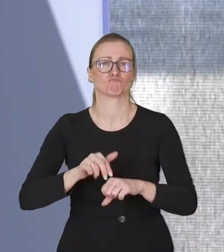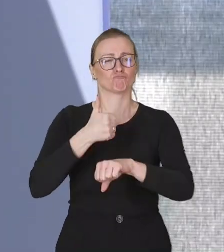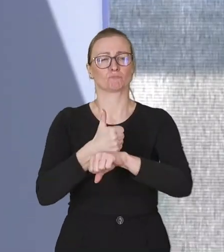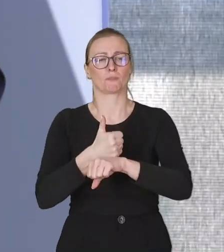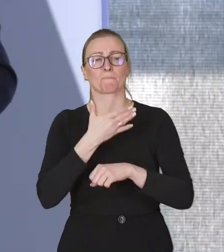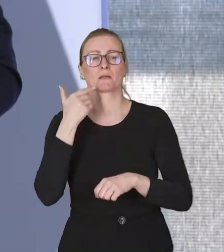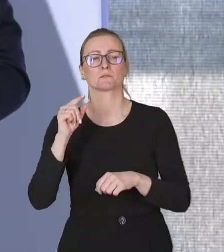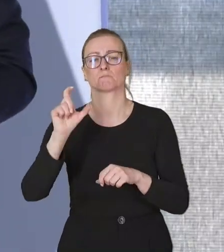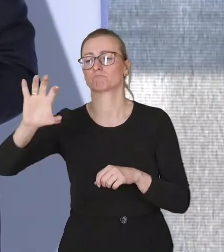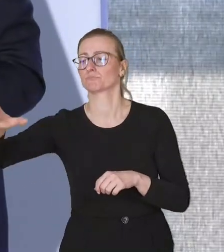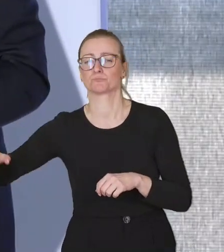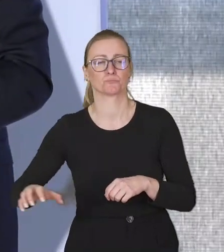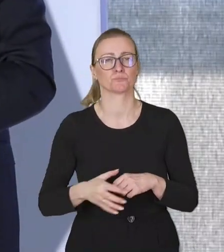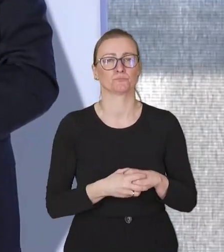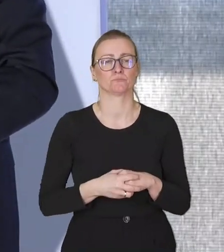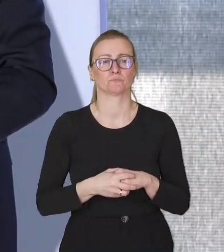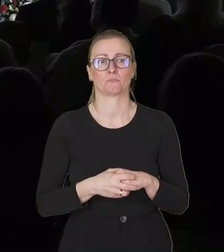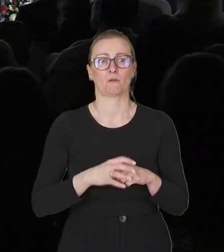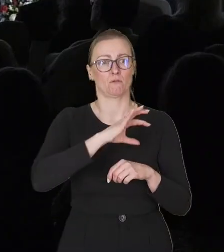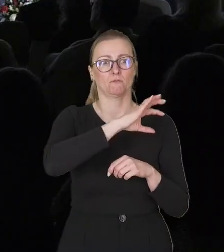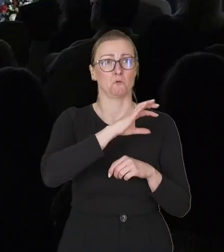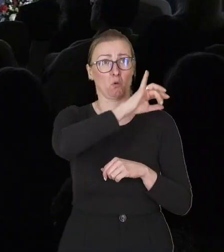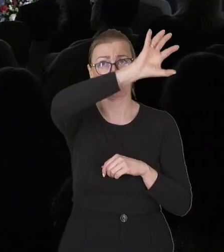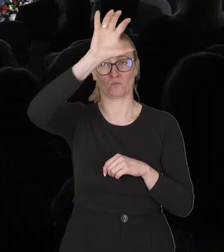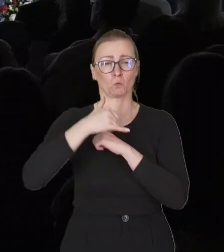cohesion policy perspective as well.